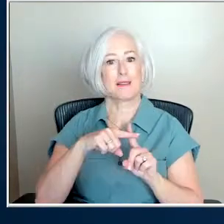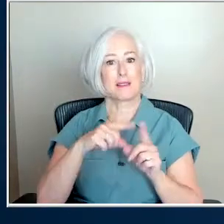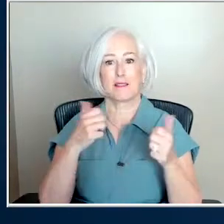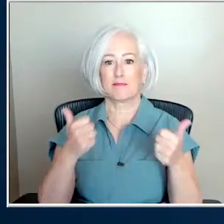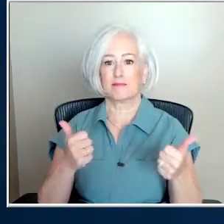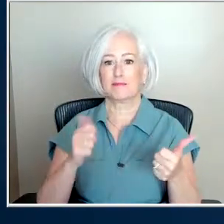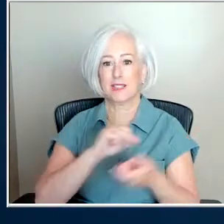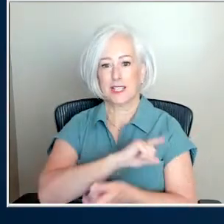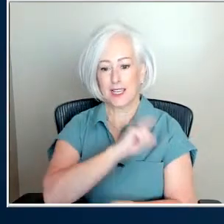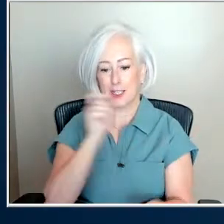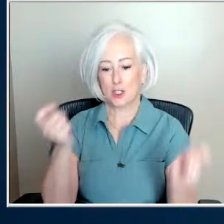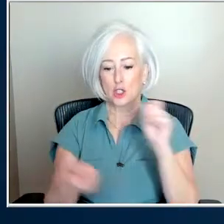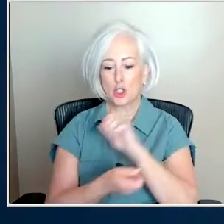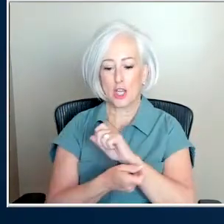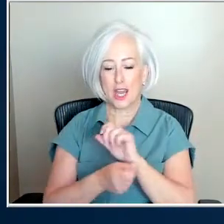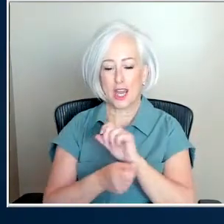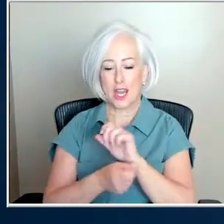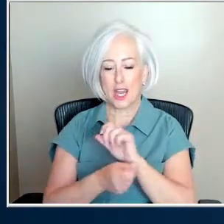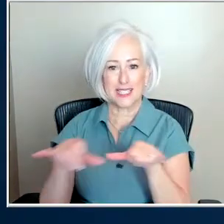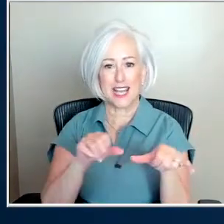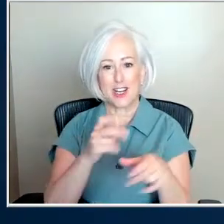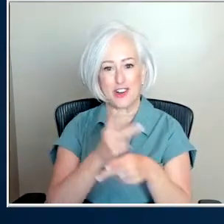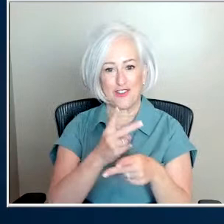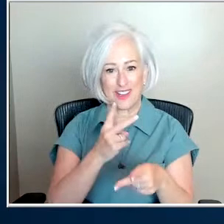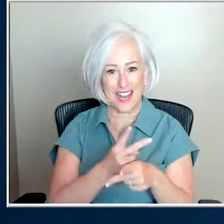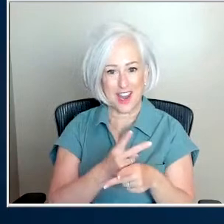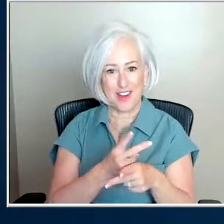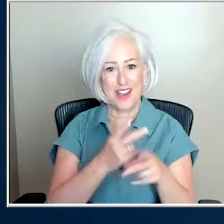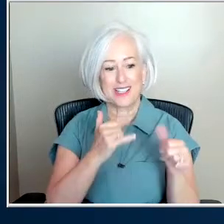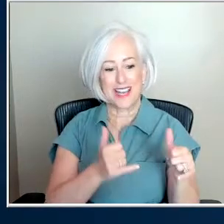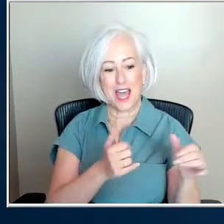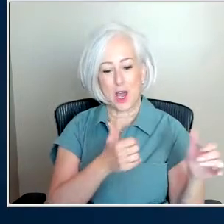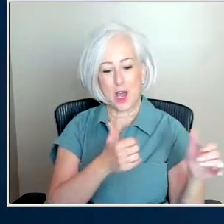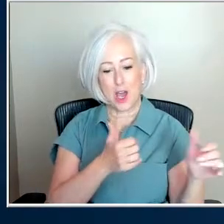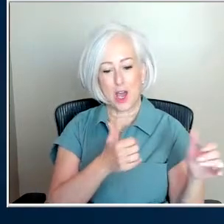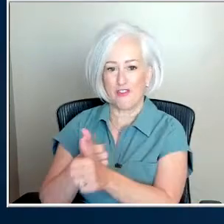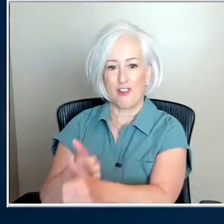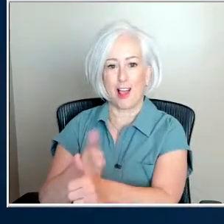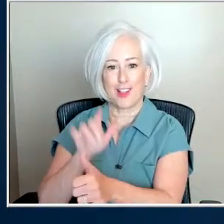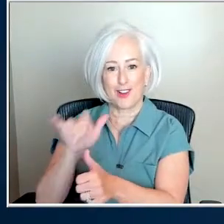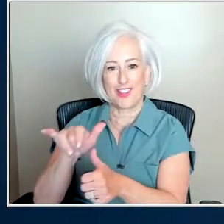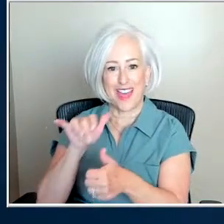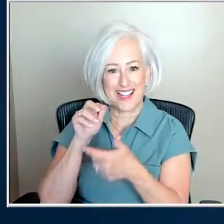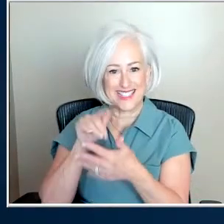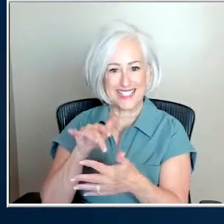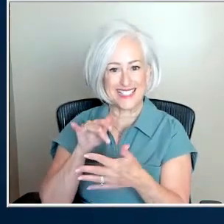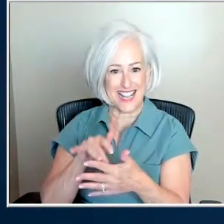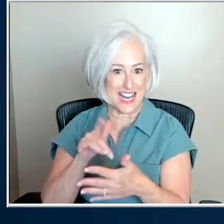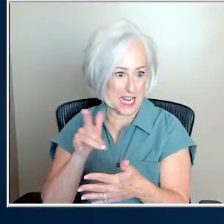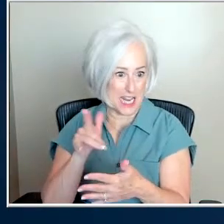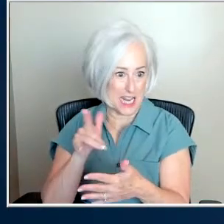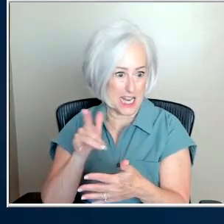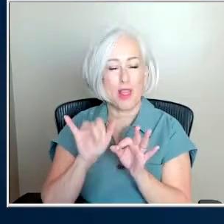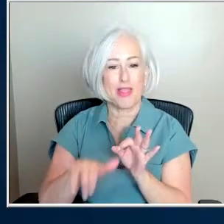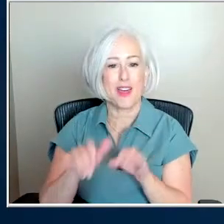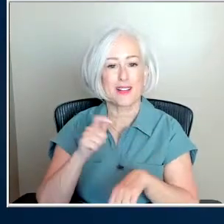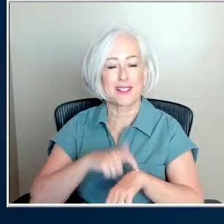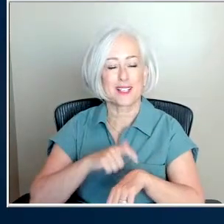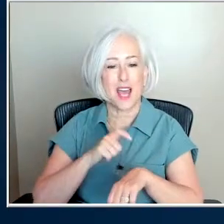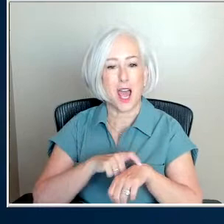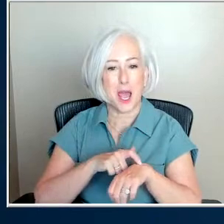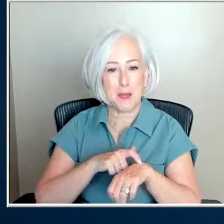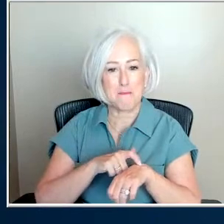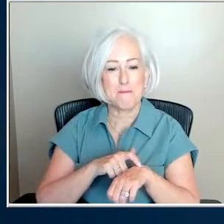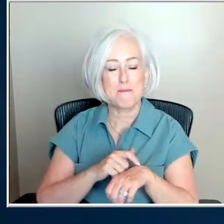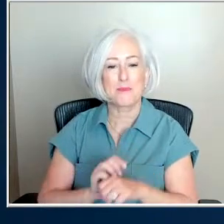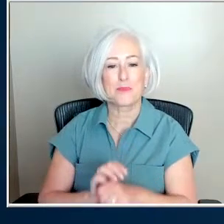of care. So we now treat patients according to that study. So that study was a very important, pivotal study and a milestone